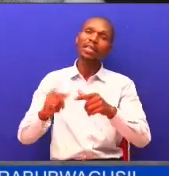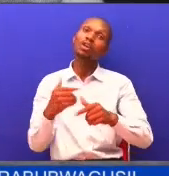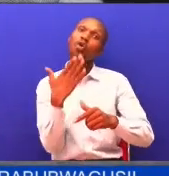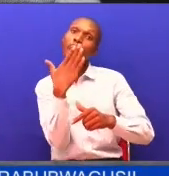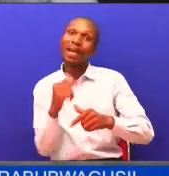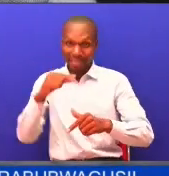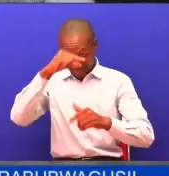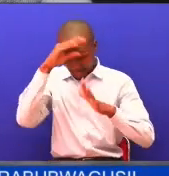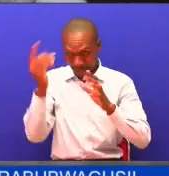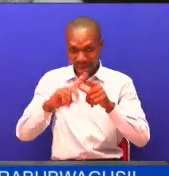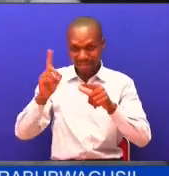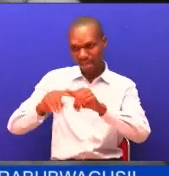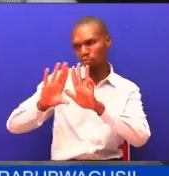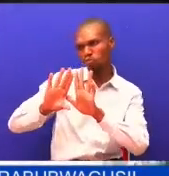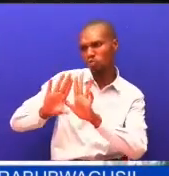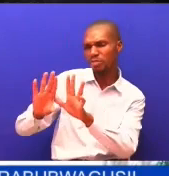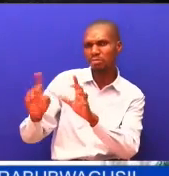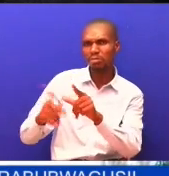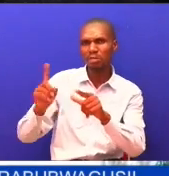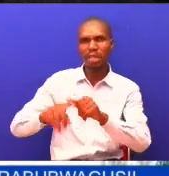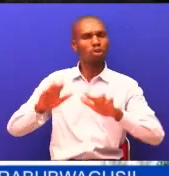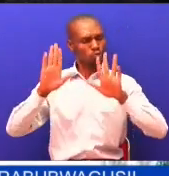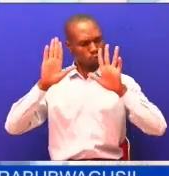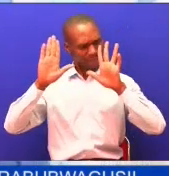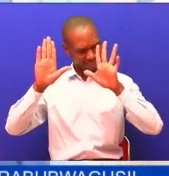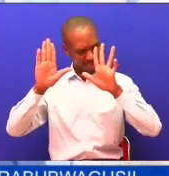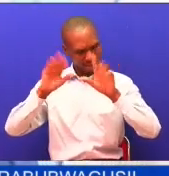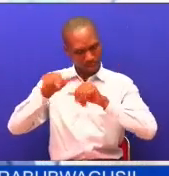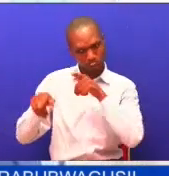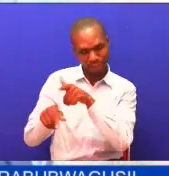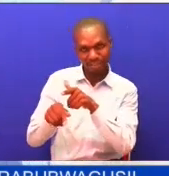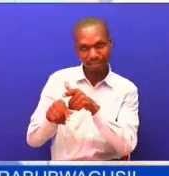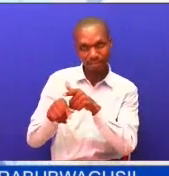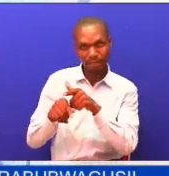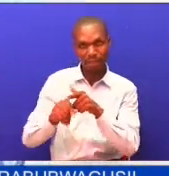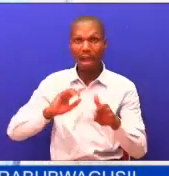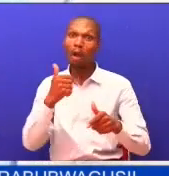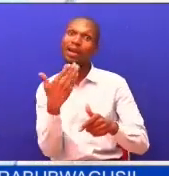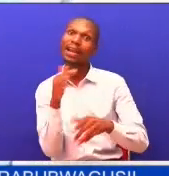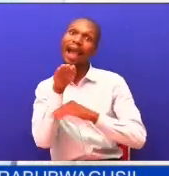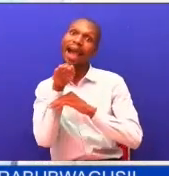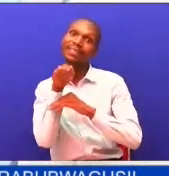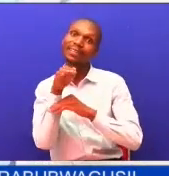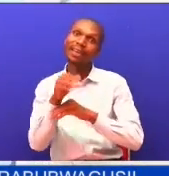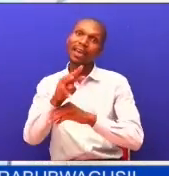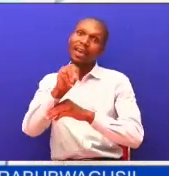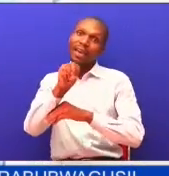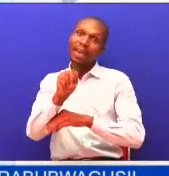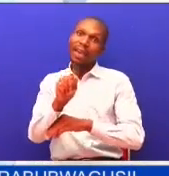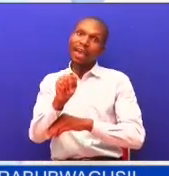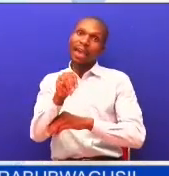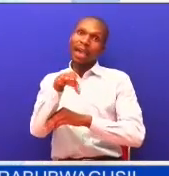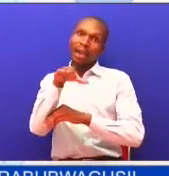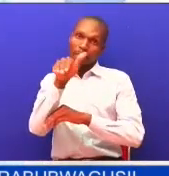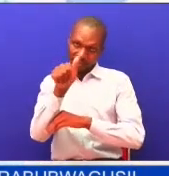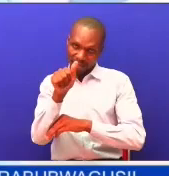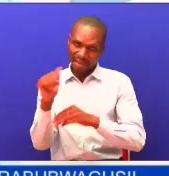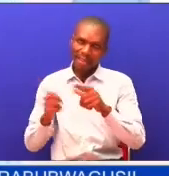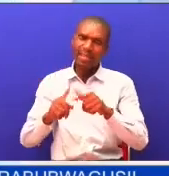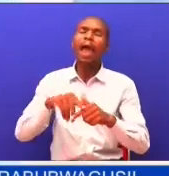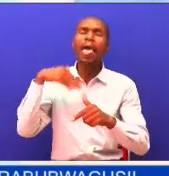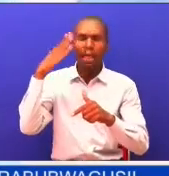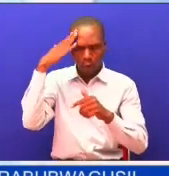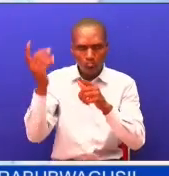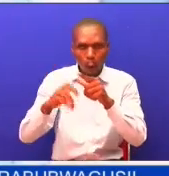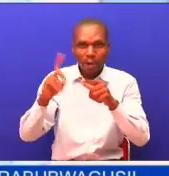umu gavana atenene nsemo na kweru sanania nengane yo. I want to call upon the MCAs. I know you have